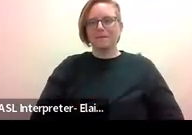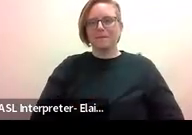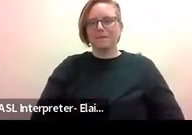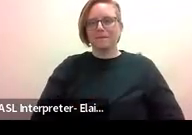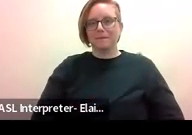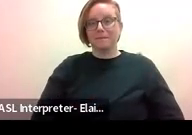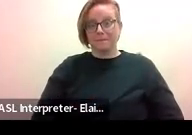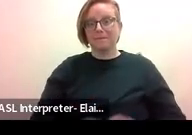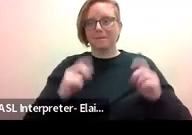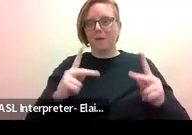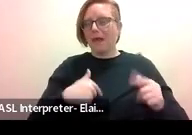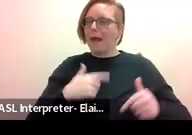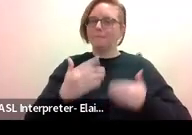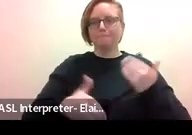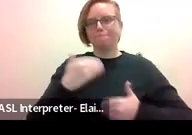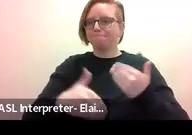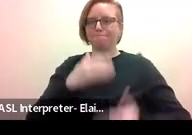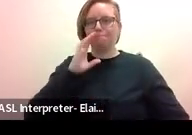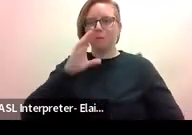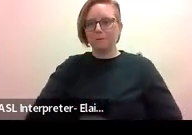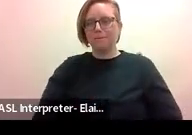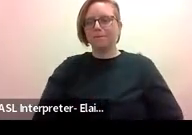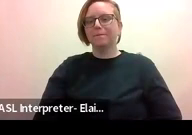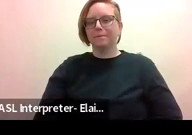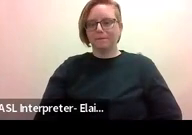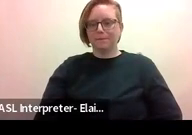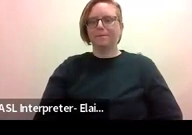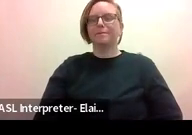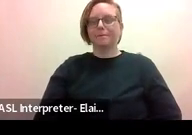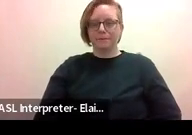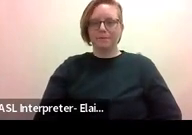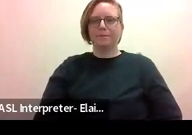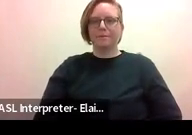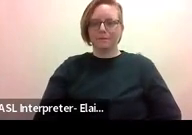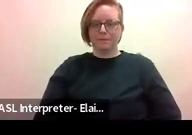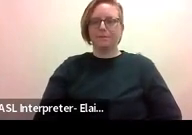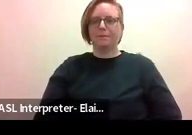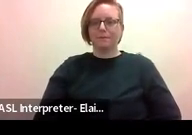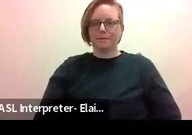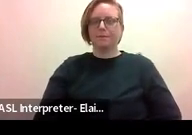All right, I'm going to keep moving then. All right.